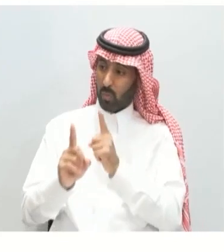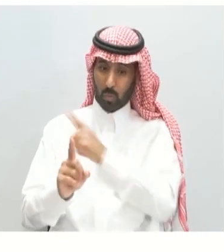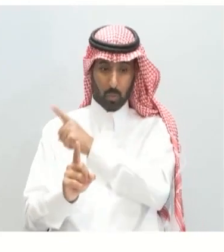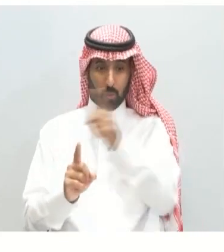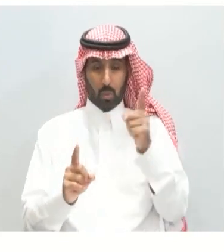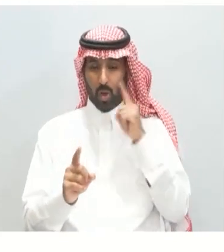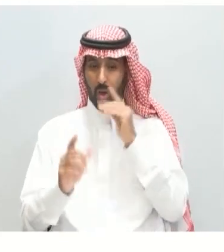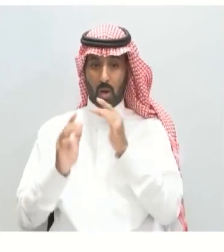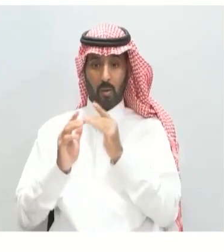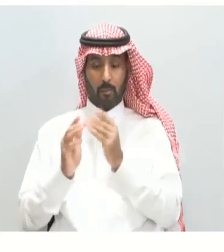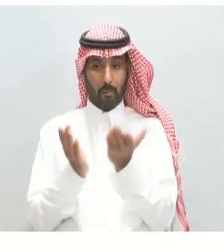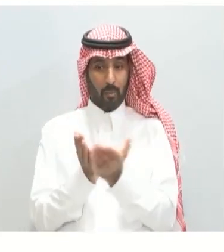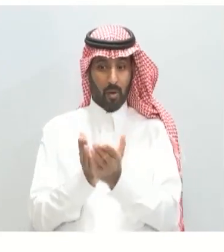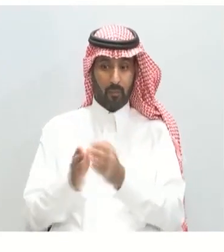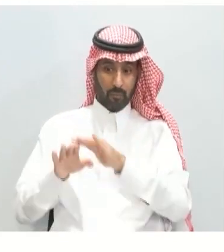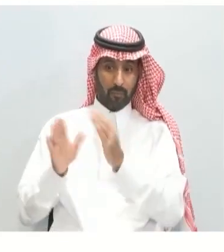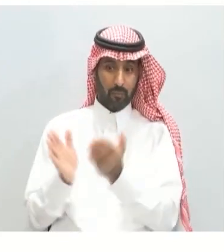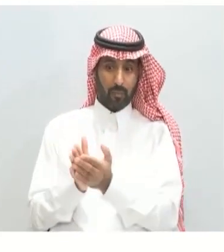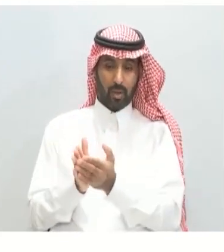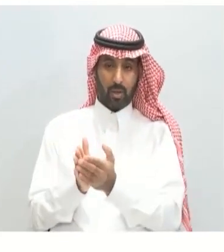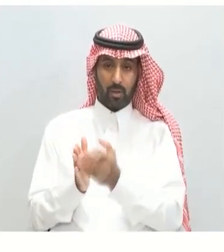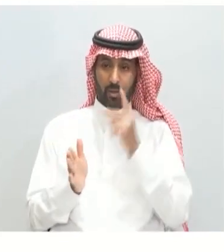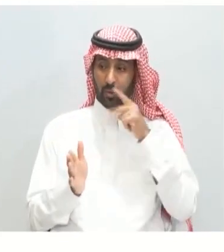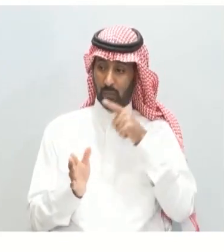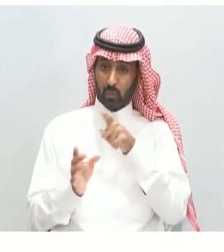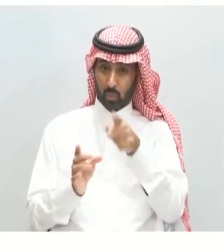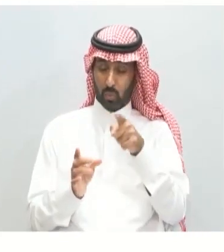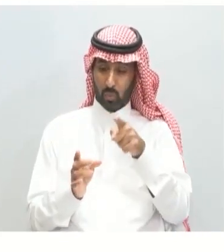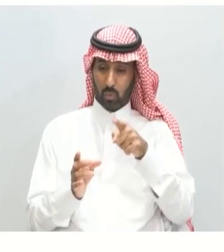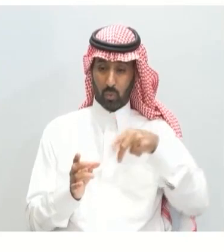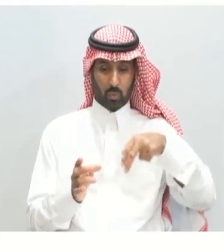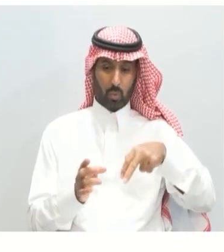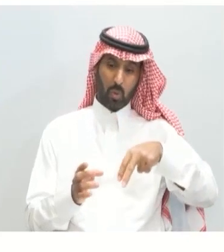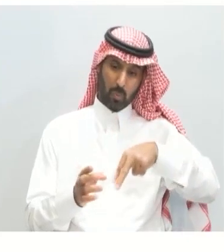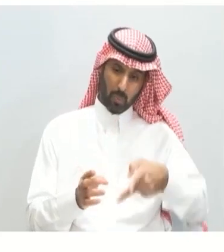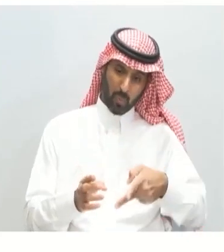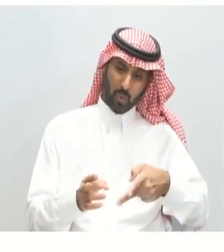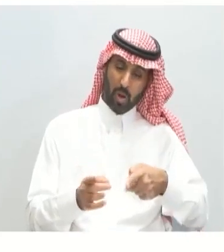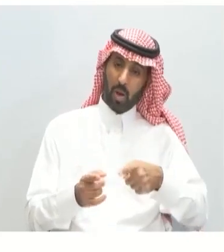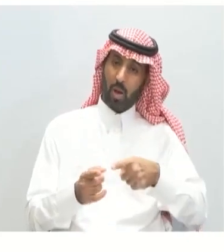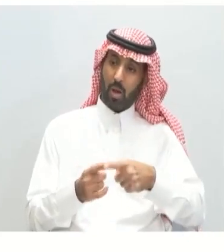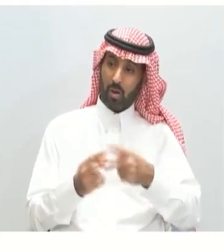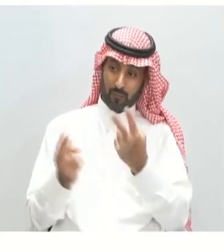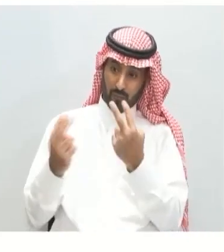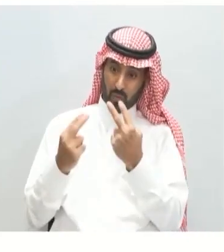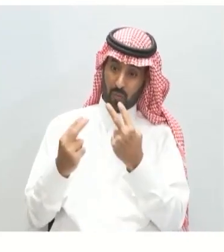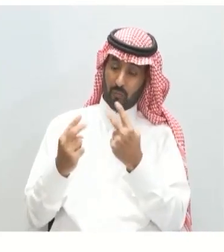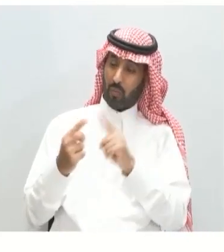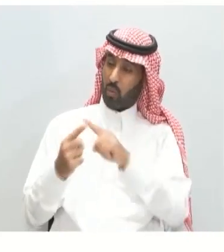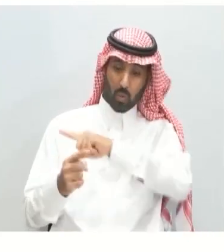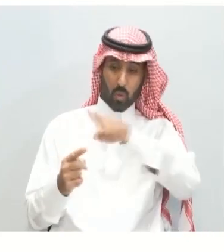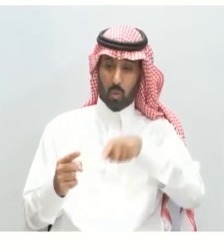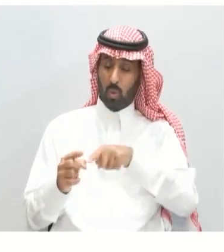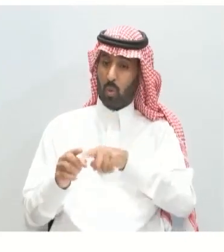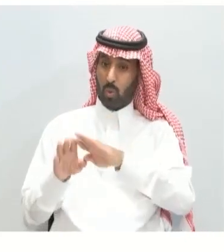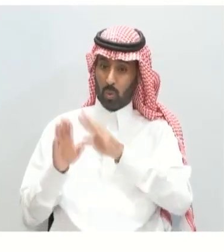class? So again, what will happen if you accidentally fall down in front of the